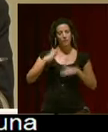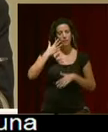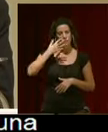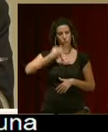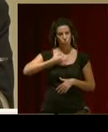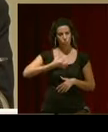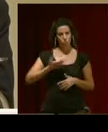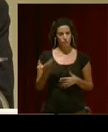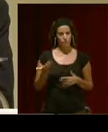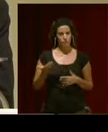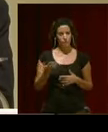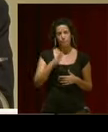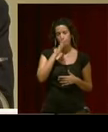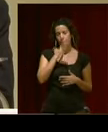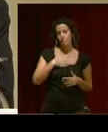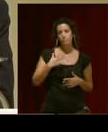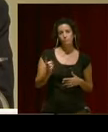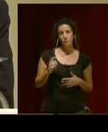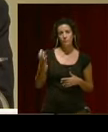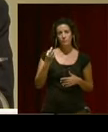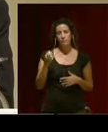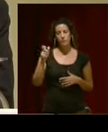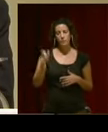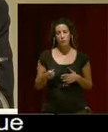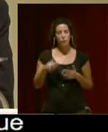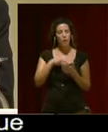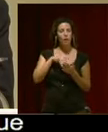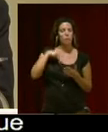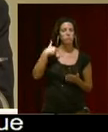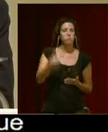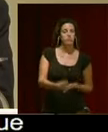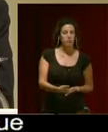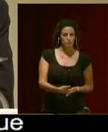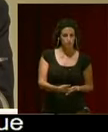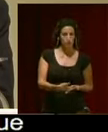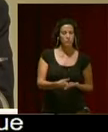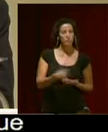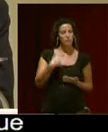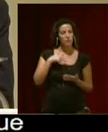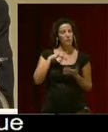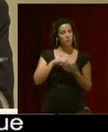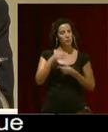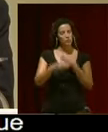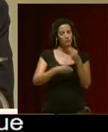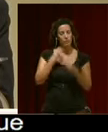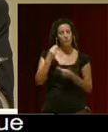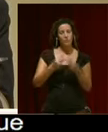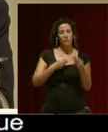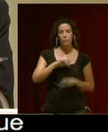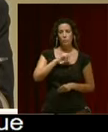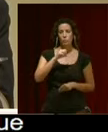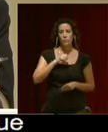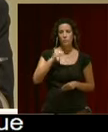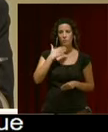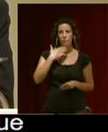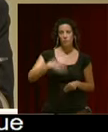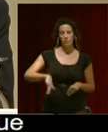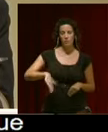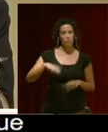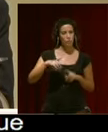First of all, we need to collect signals to provide safe assistance, because we wouldn't want anyone to trip